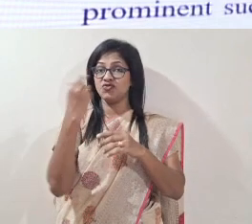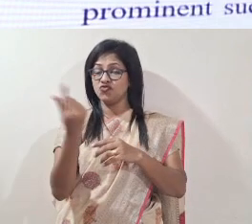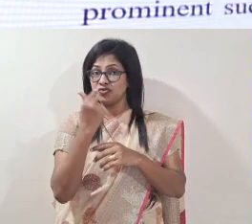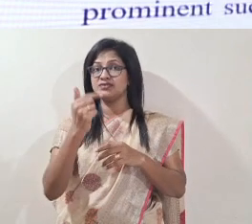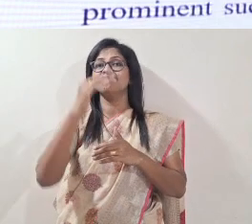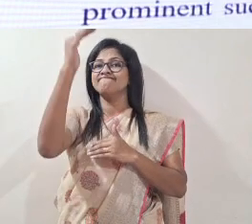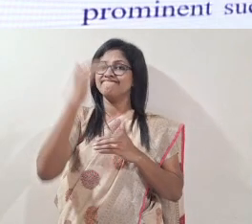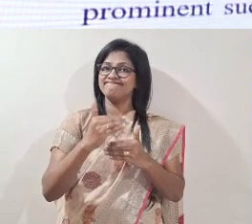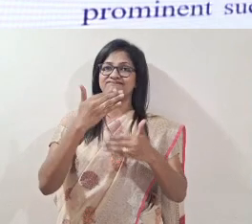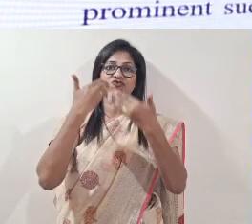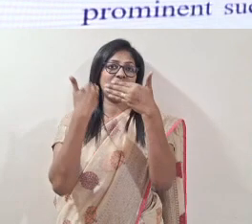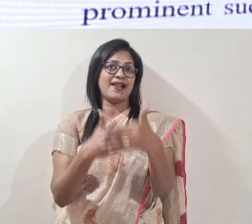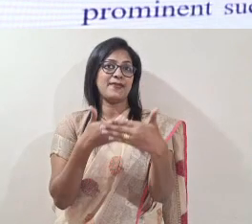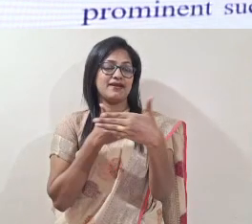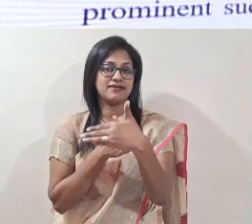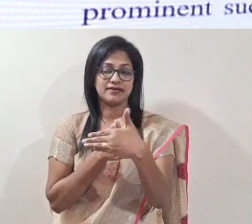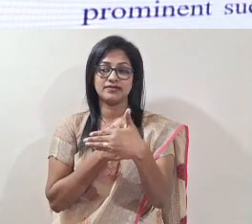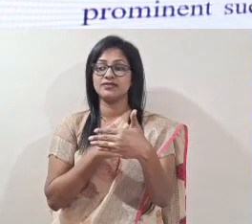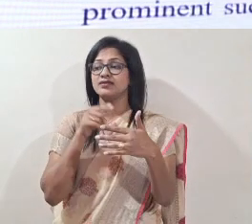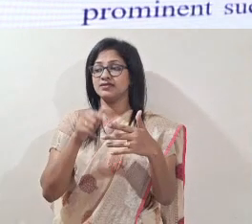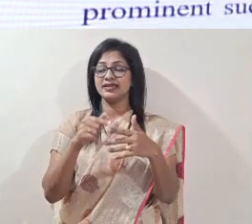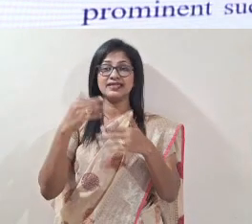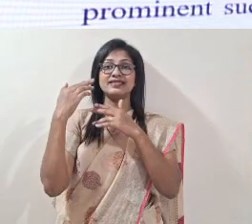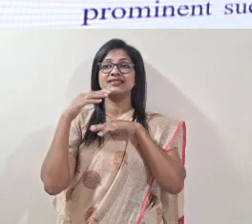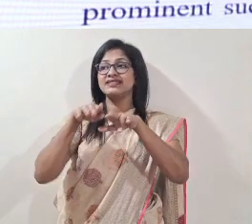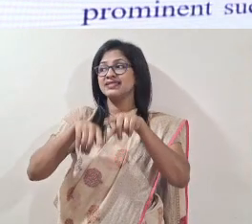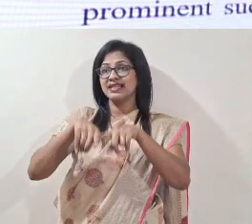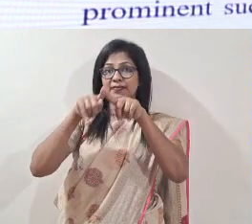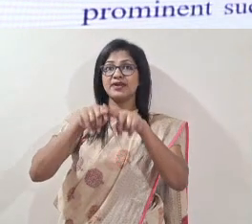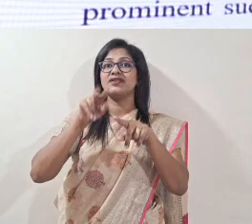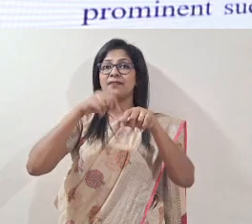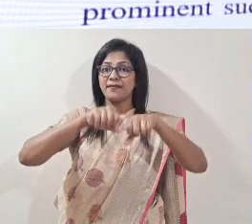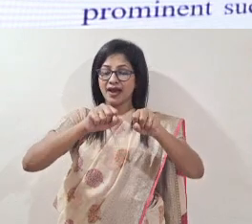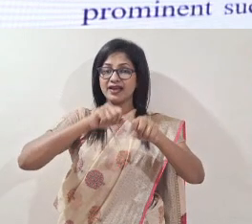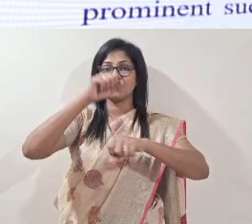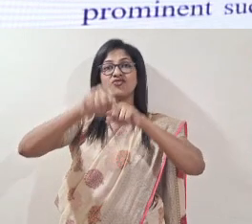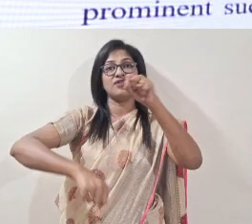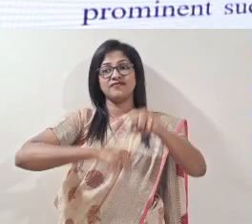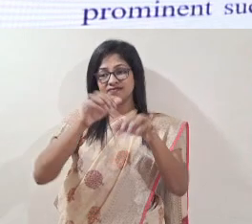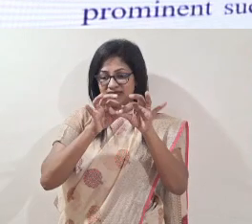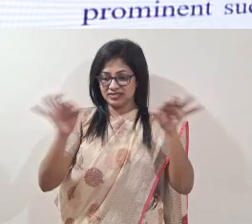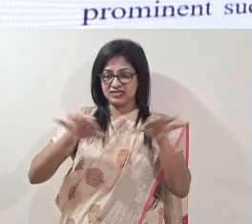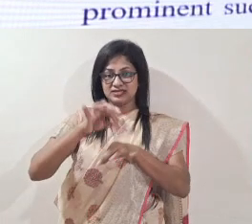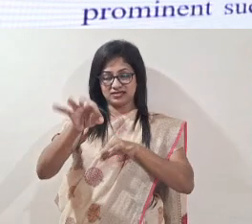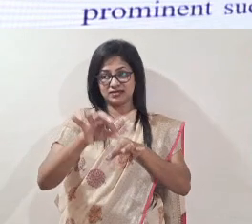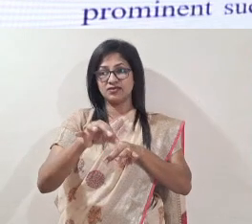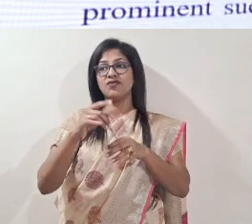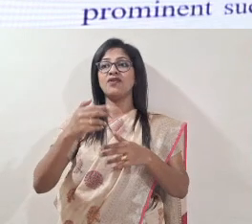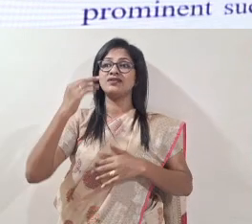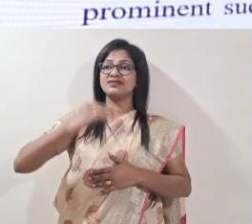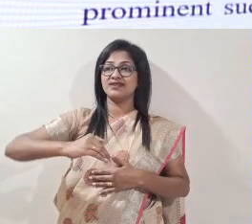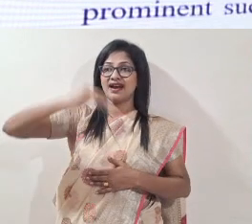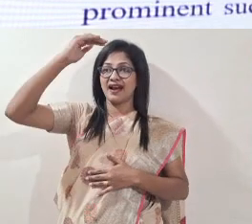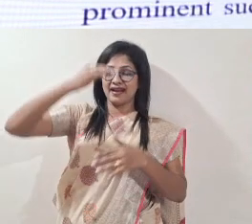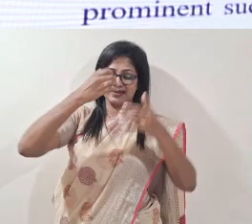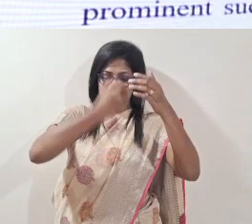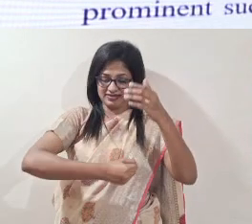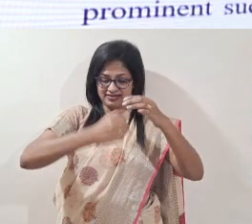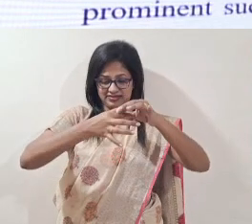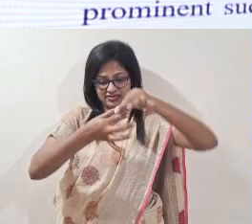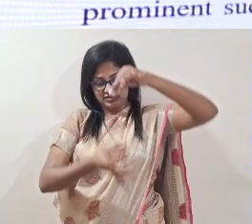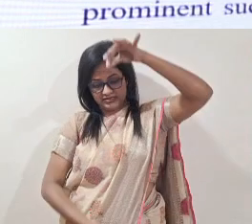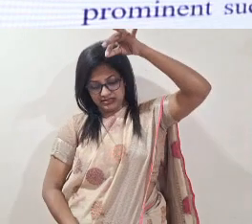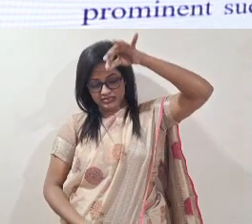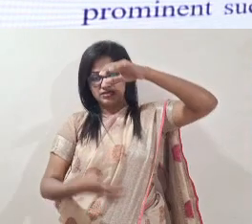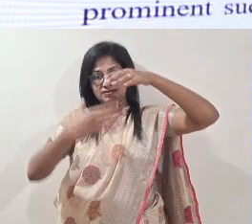because it all depends on the width of the two-wheeler or the bike. And the third is the height of the bollard, because